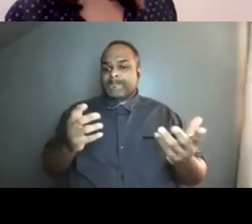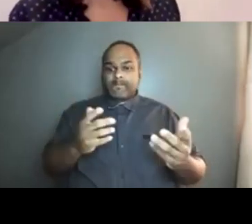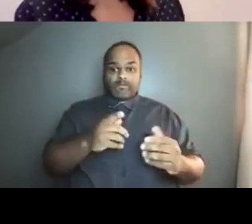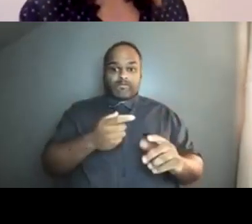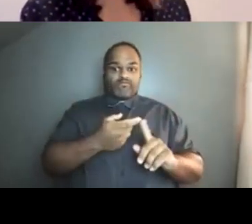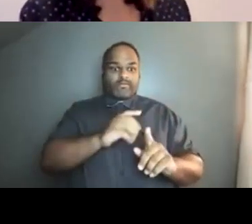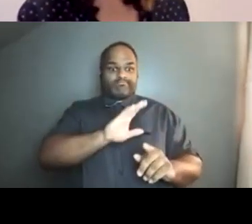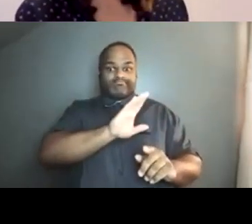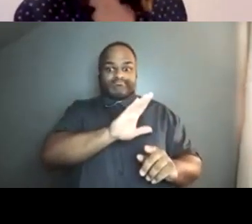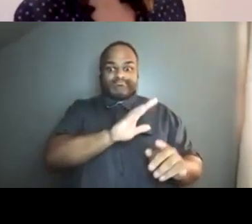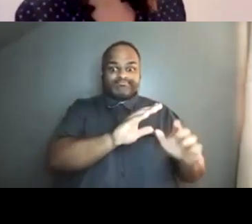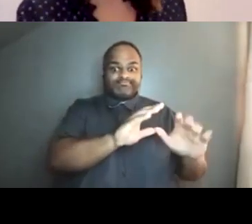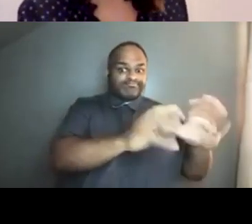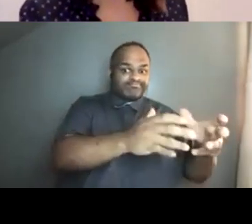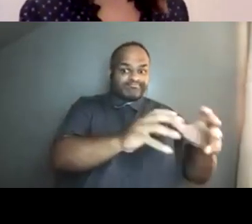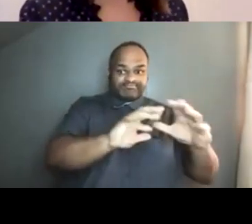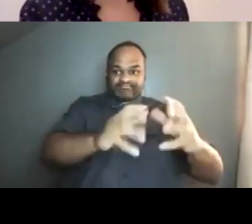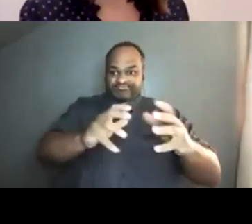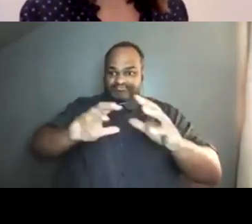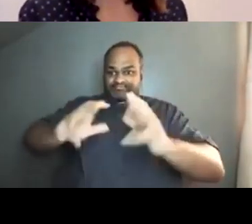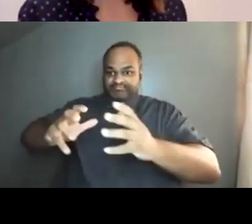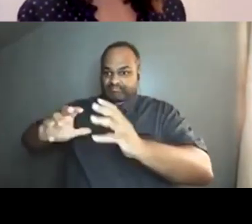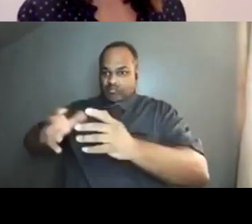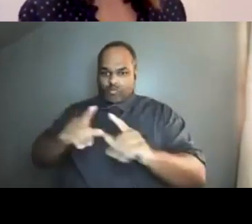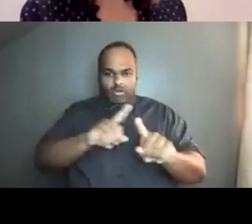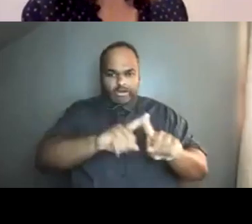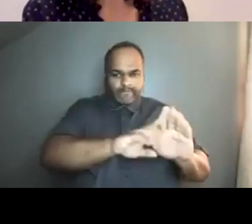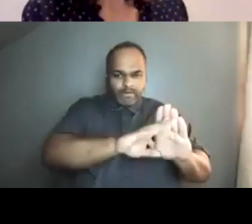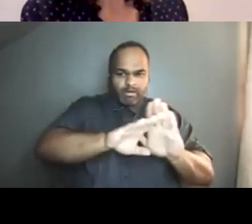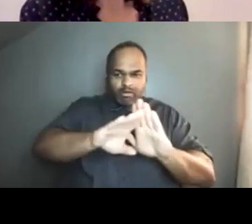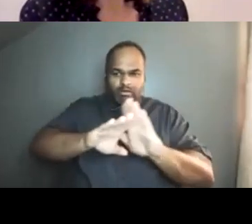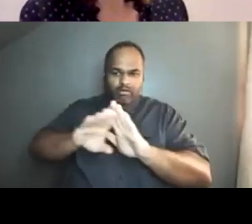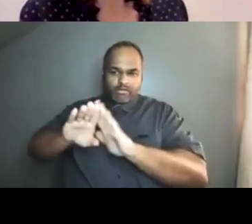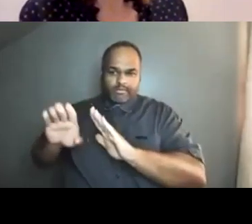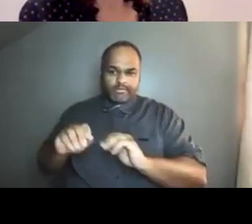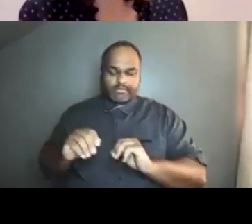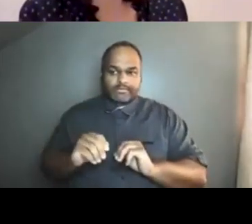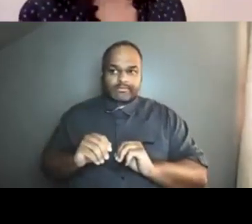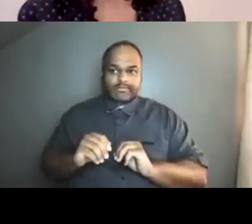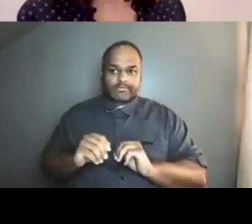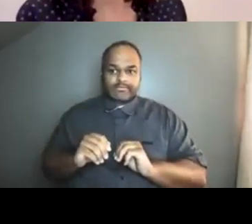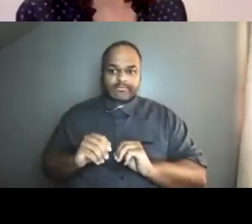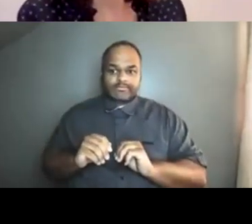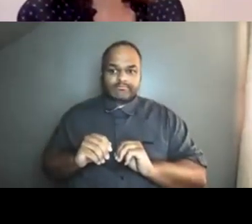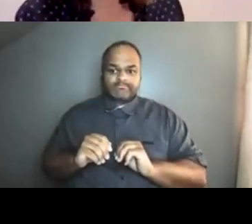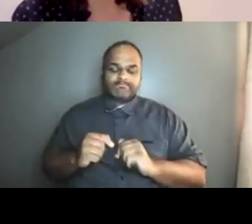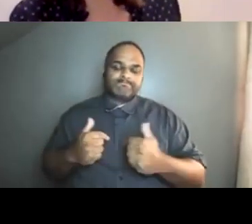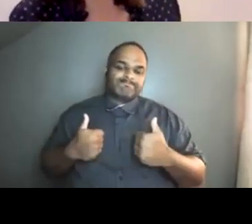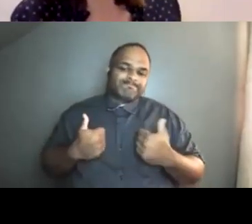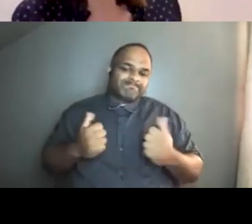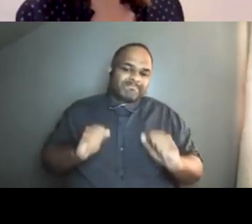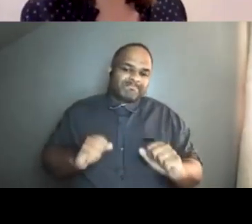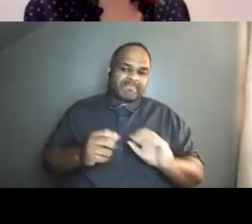different sectors of the society. Of course, there are I can say I did